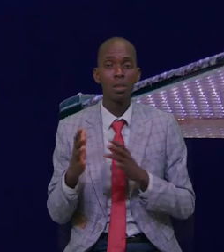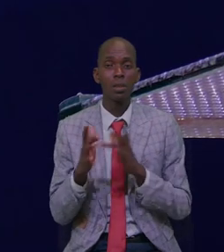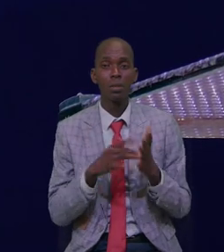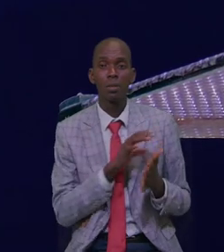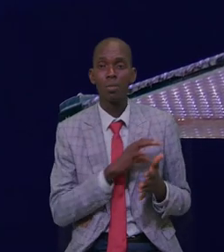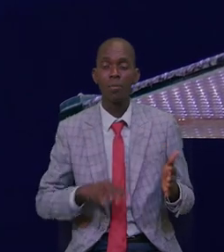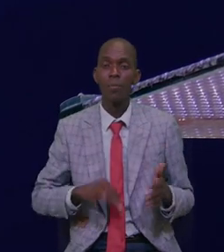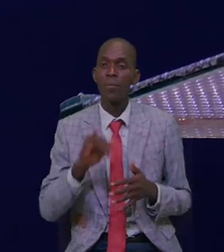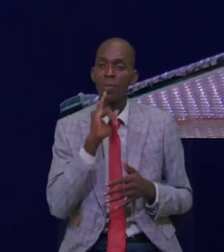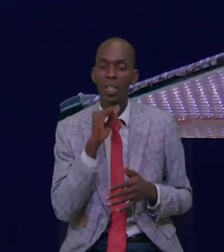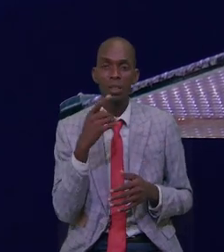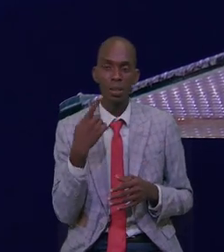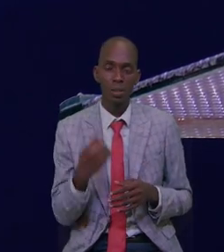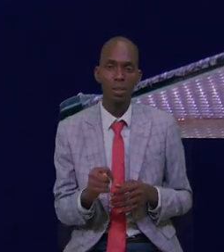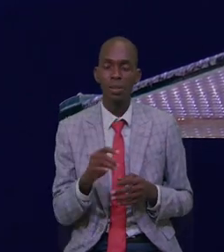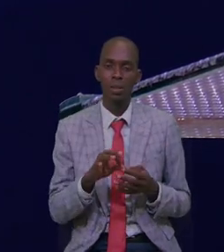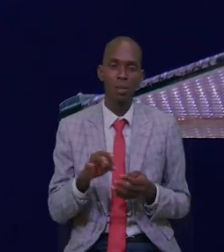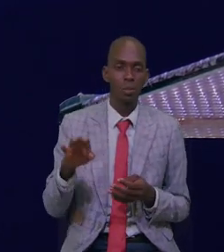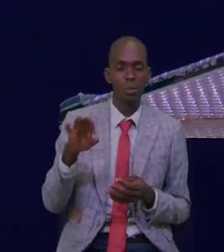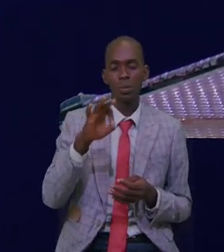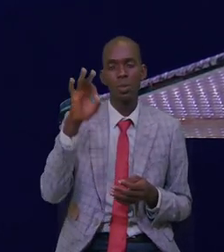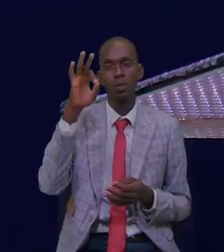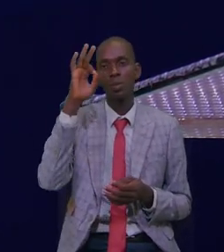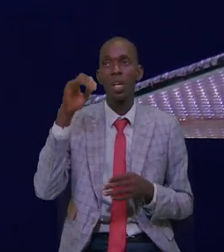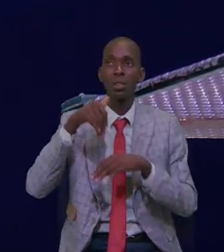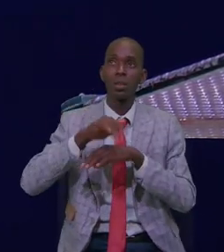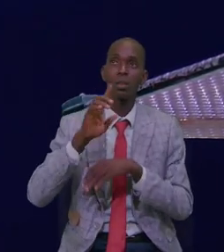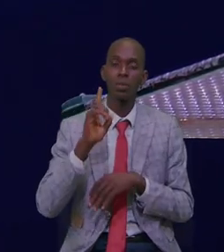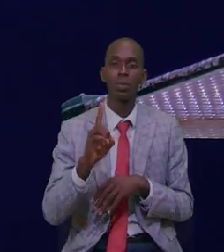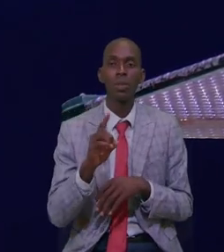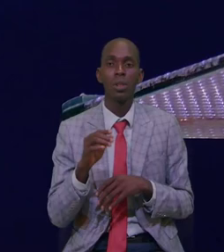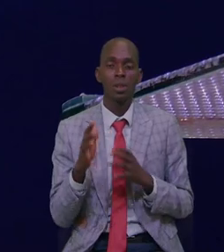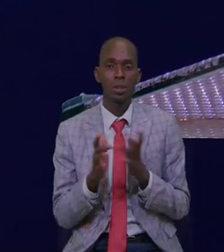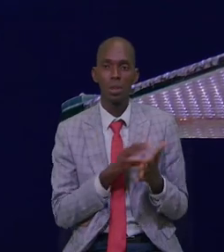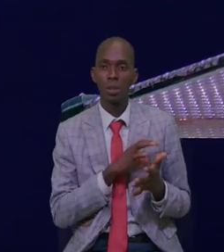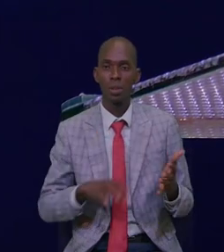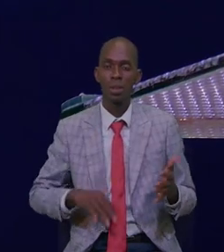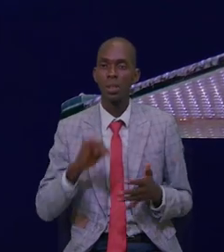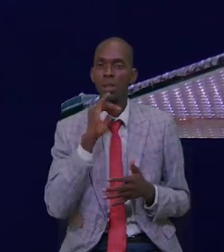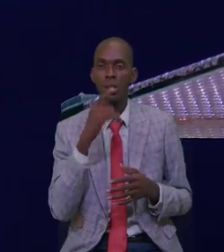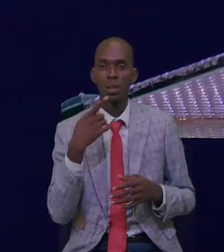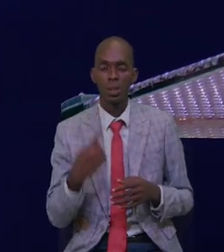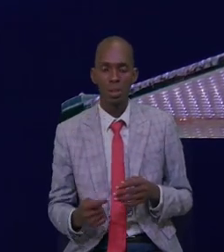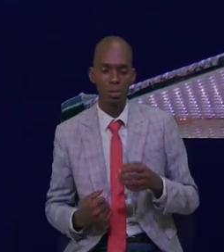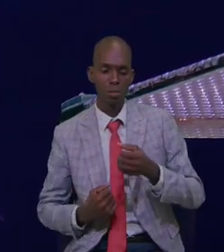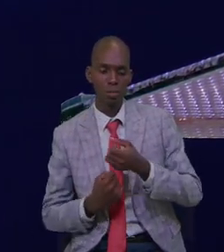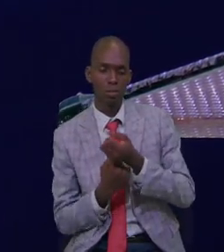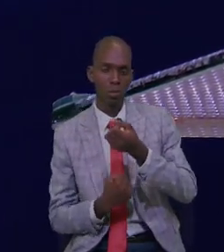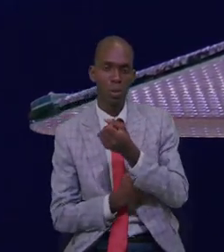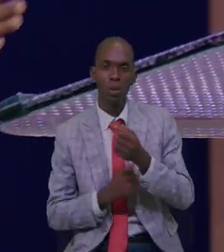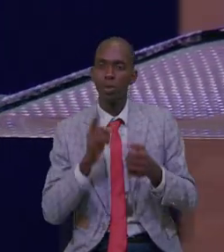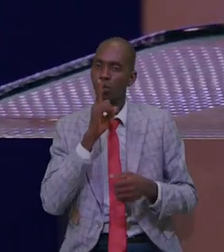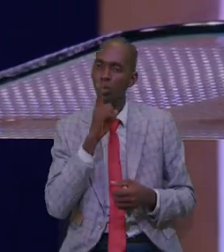the spiritual sense, Jesus Christ is the foundation and is the chief cornerstone. And when